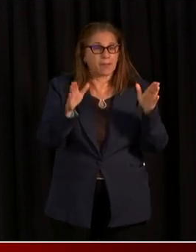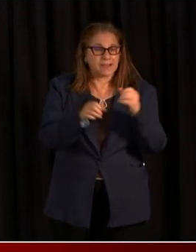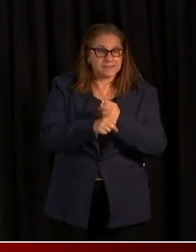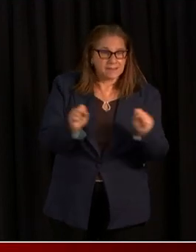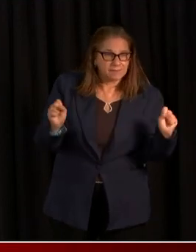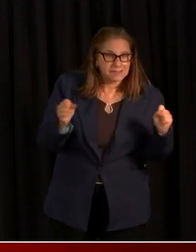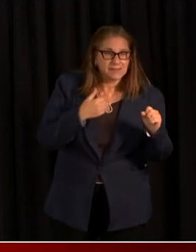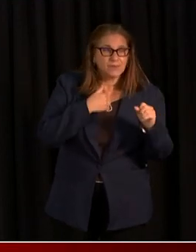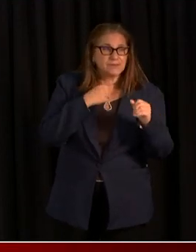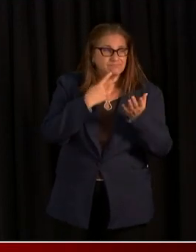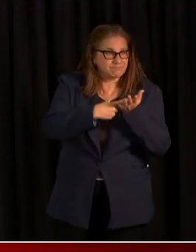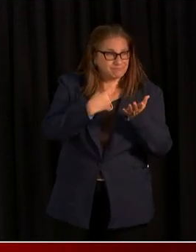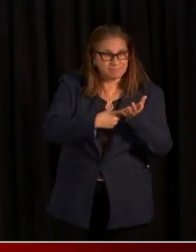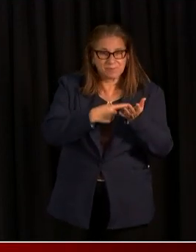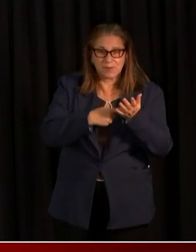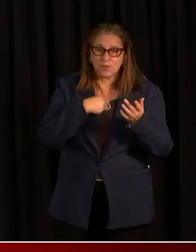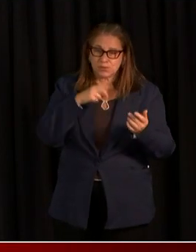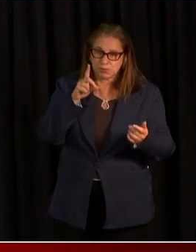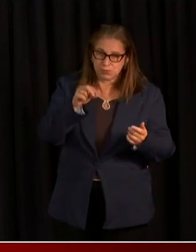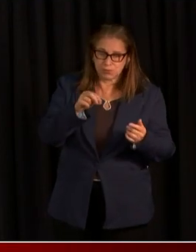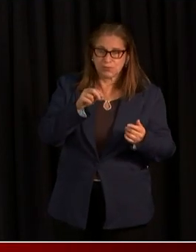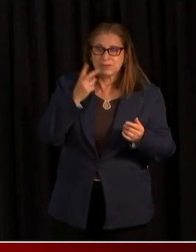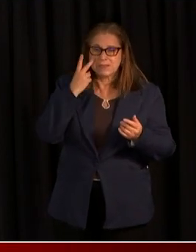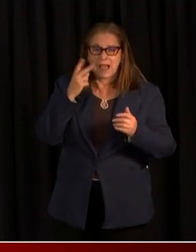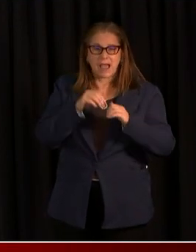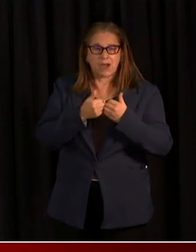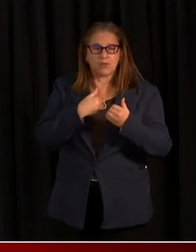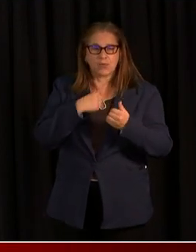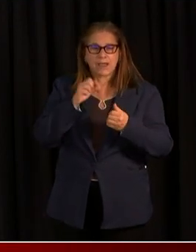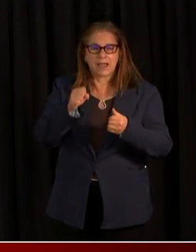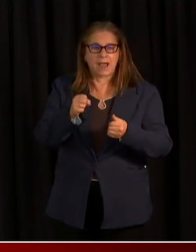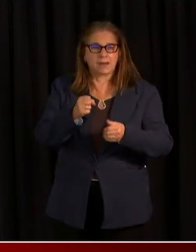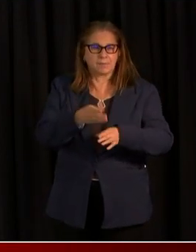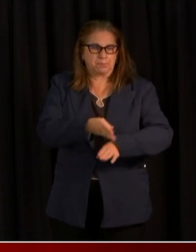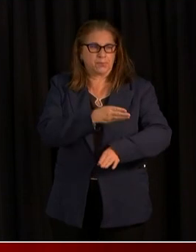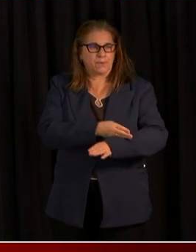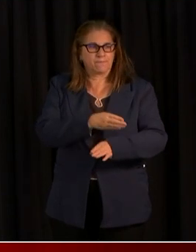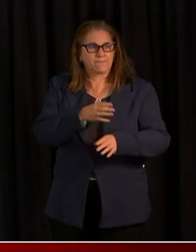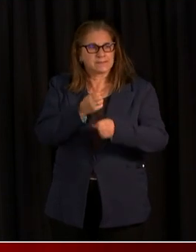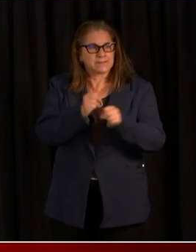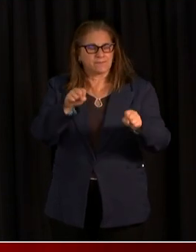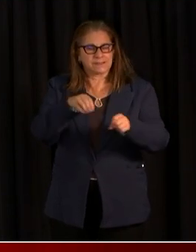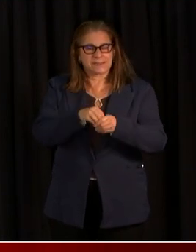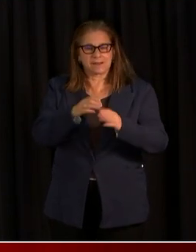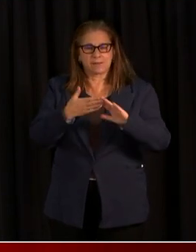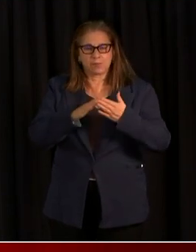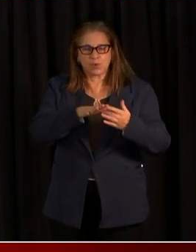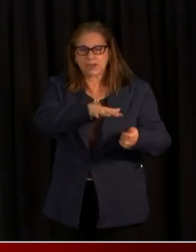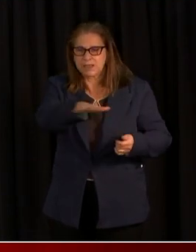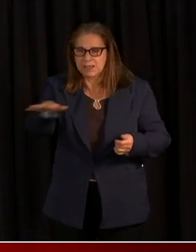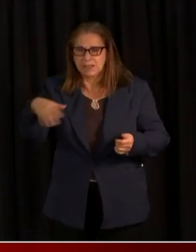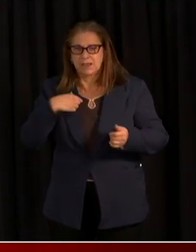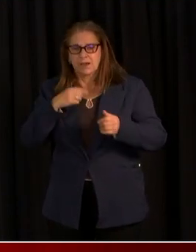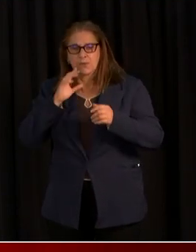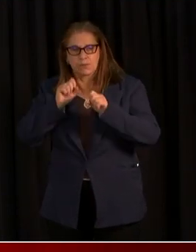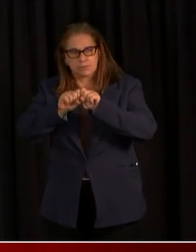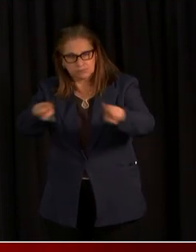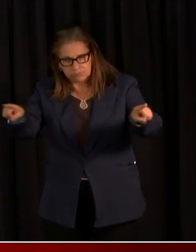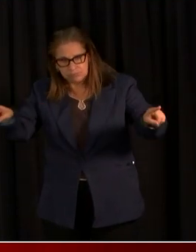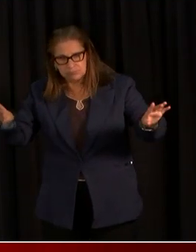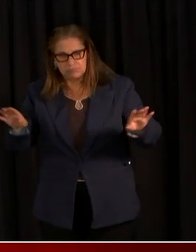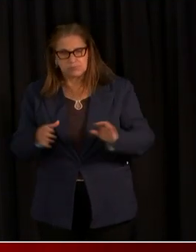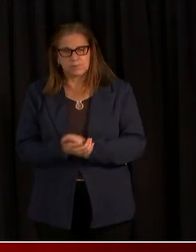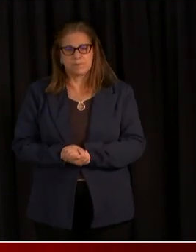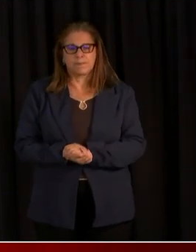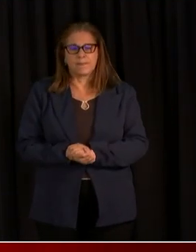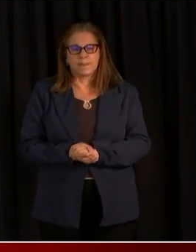and additional strategies to deploy. So we continue to work on that and to